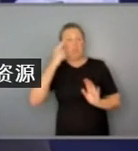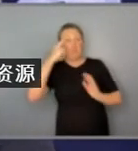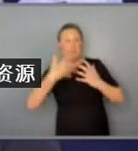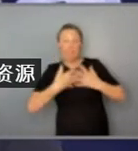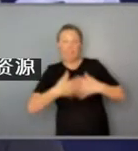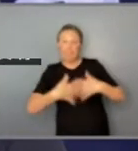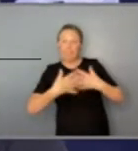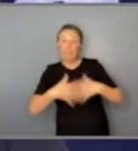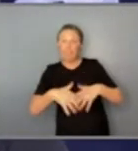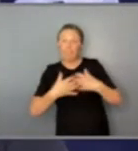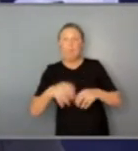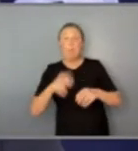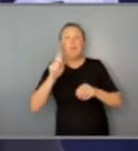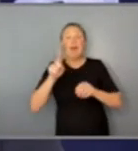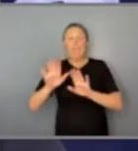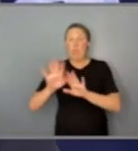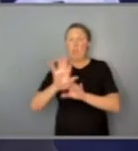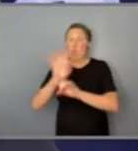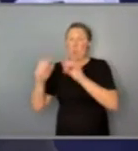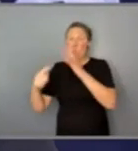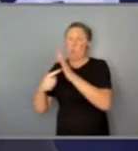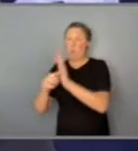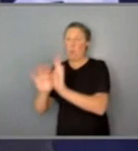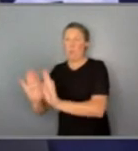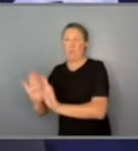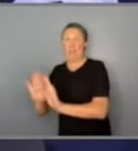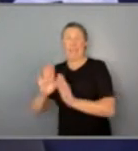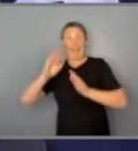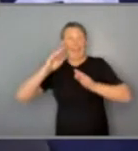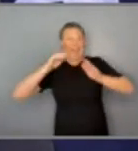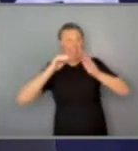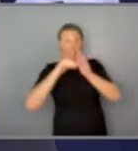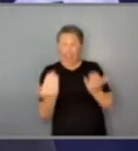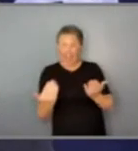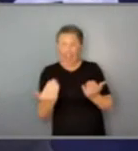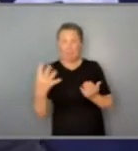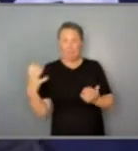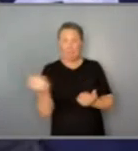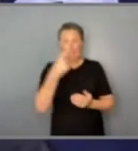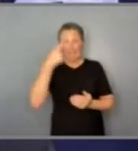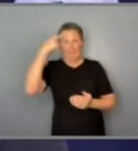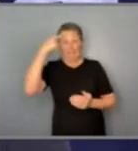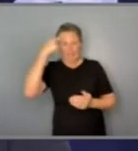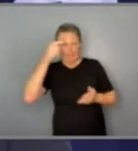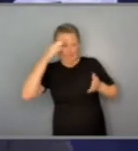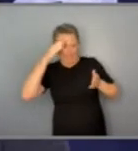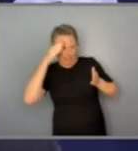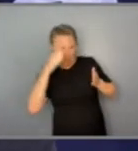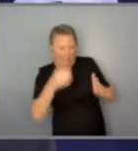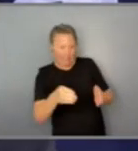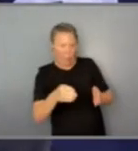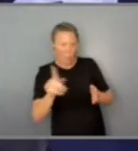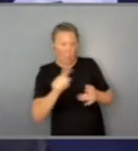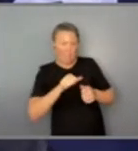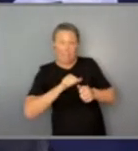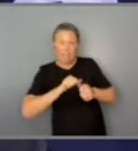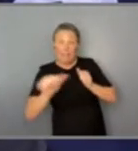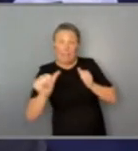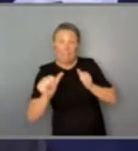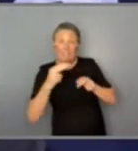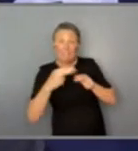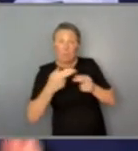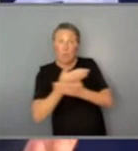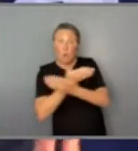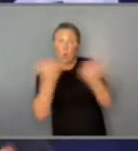area which will actually get the most beneficial outcome. And what is that right now? Getting boosters in